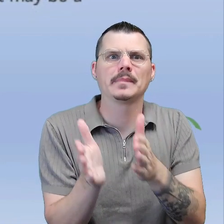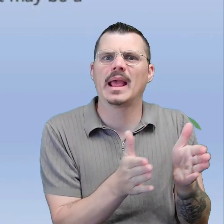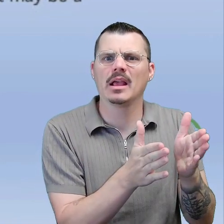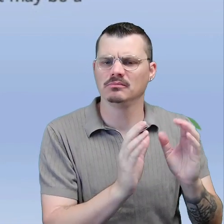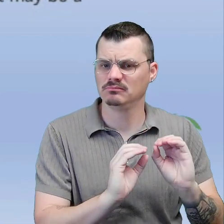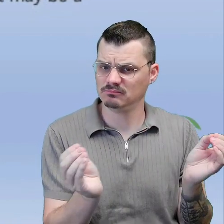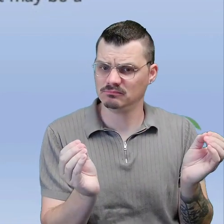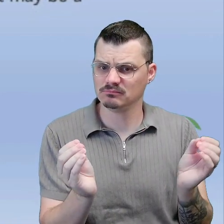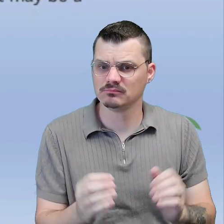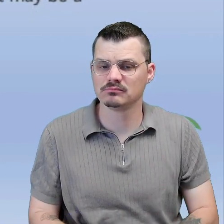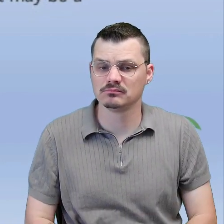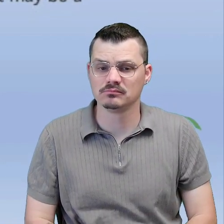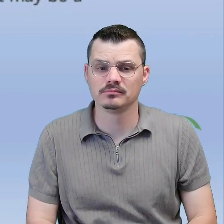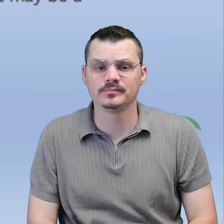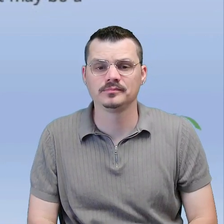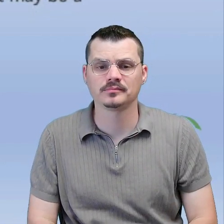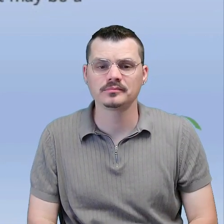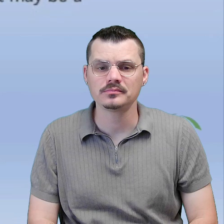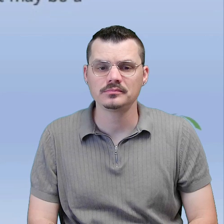plan whatsoever.